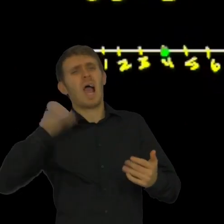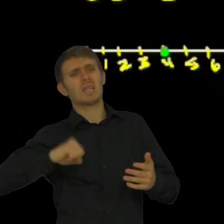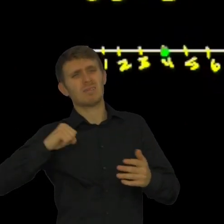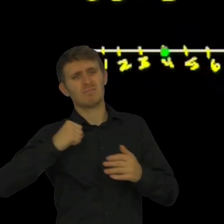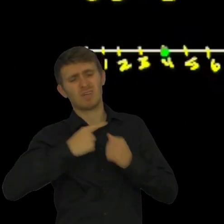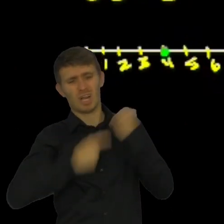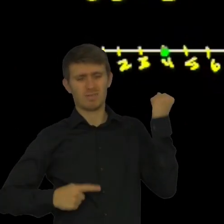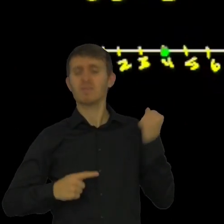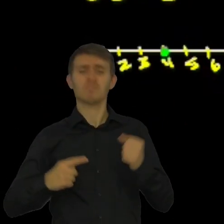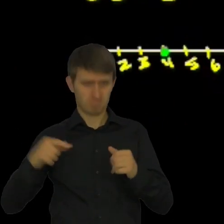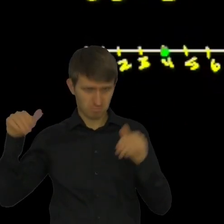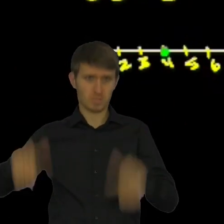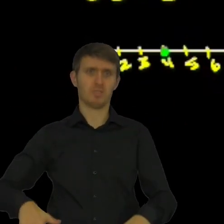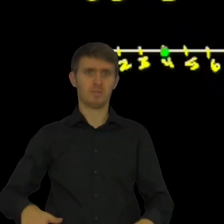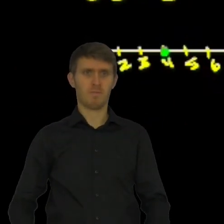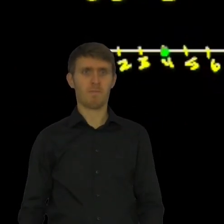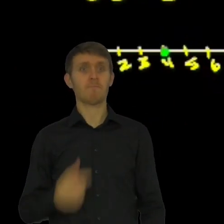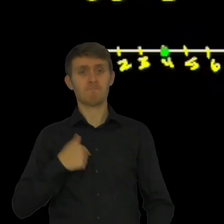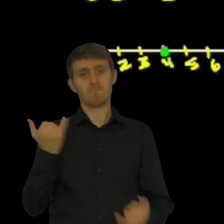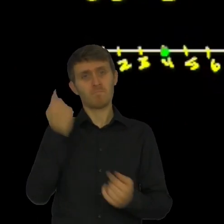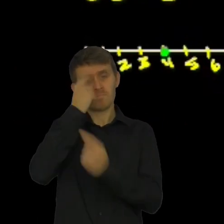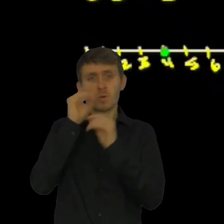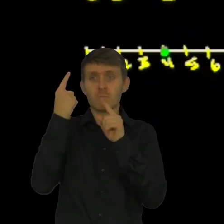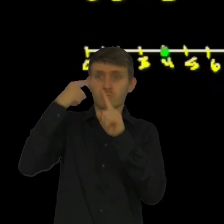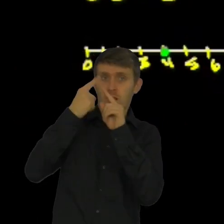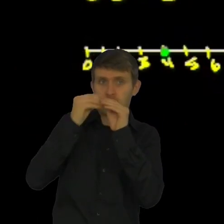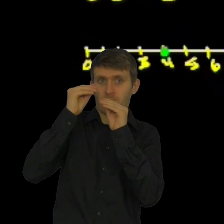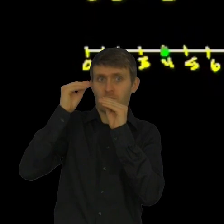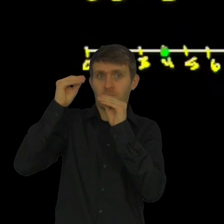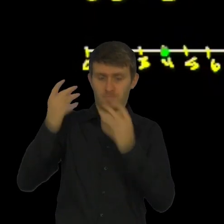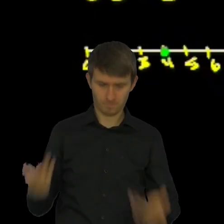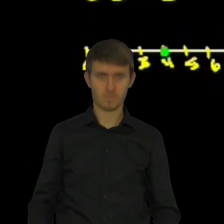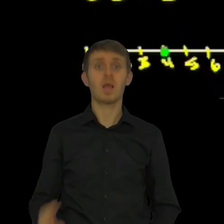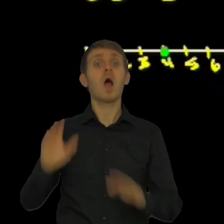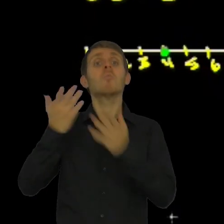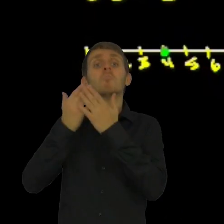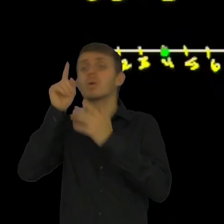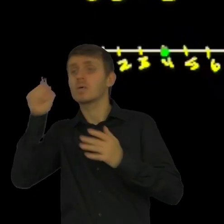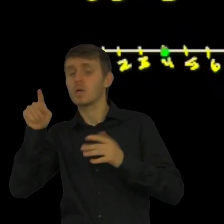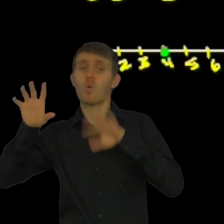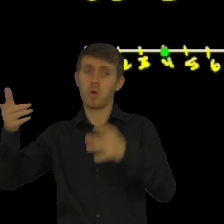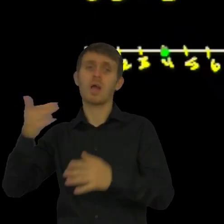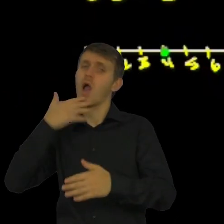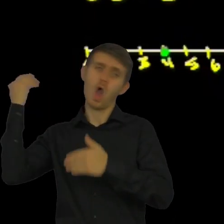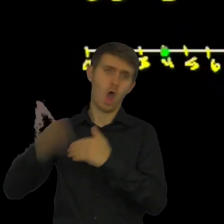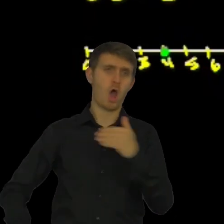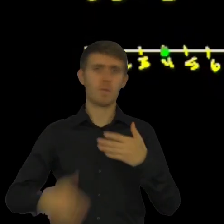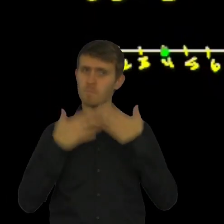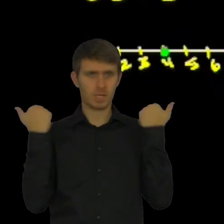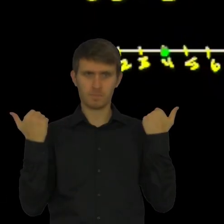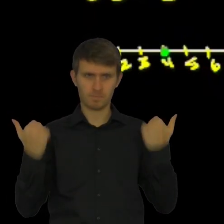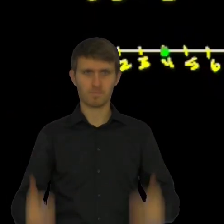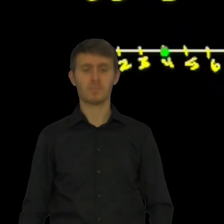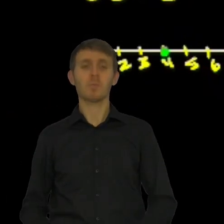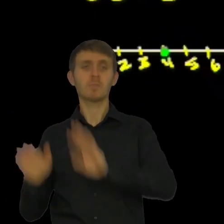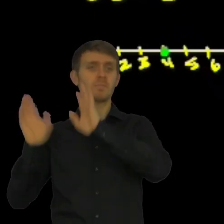higher than that so there is no largest number so that's why we draw that Arrow there I could never draw draw the entire number line but anyway back to subtraction so we're starting at